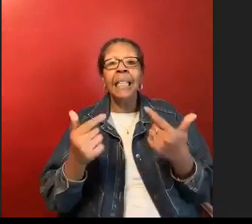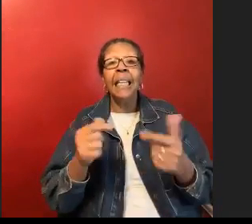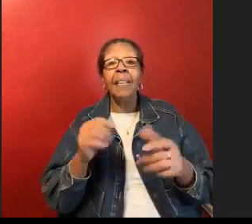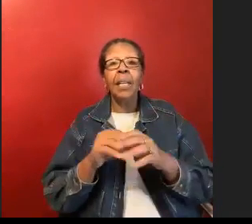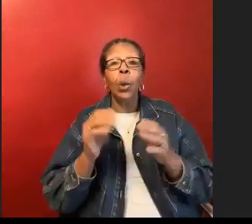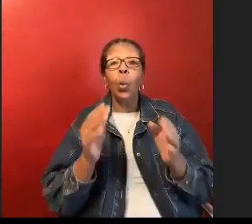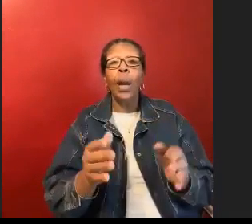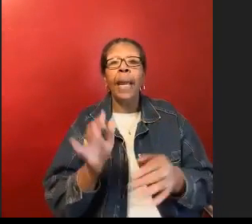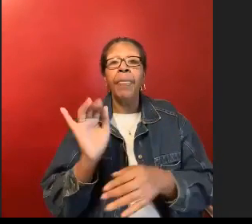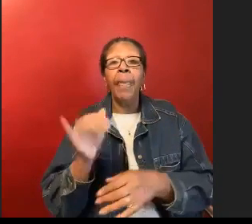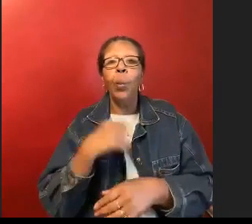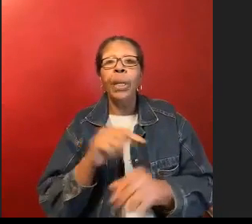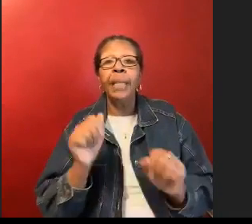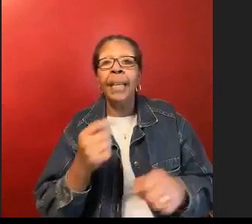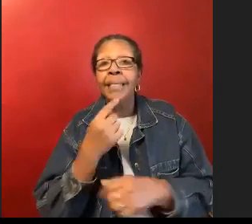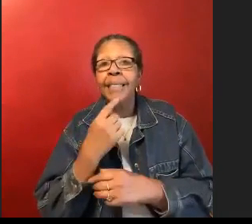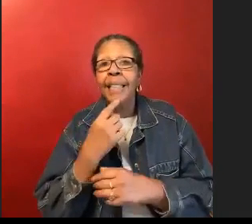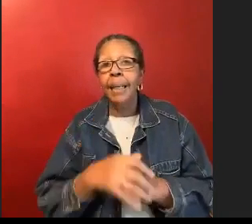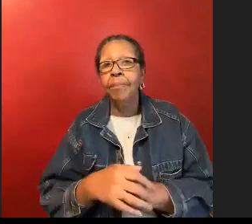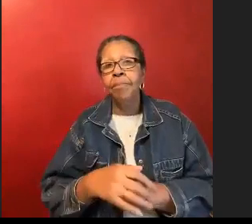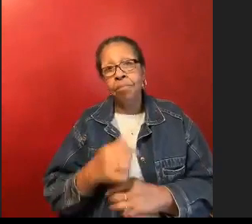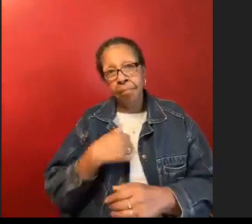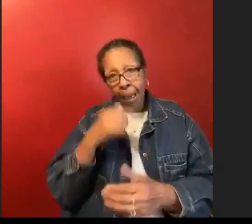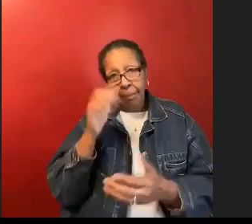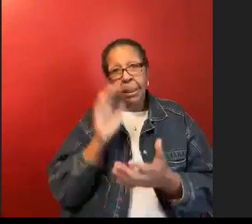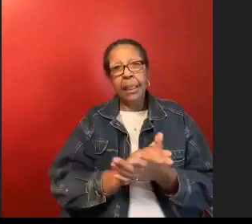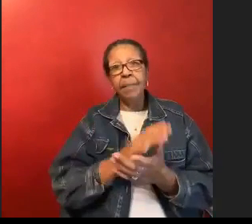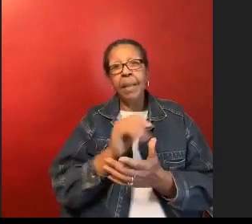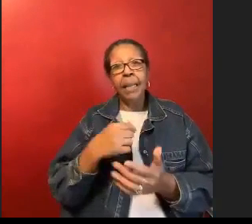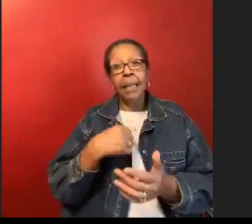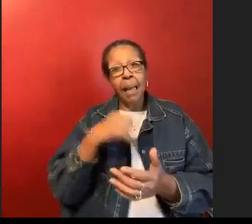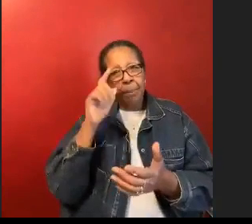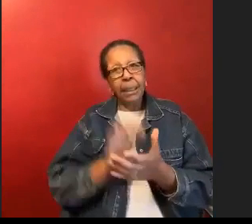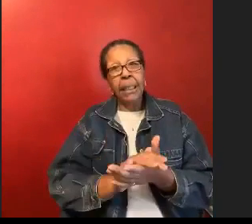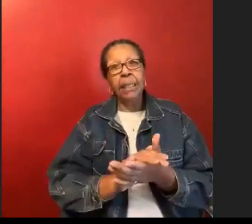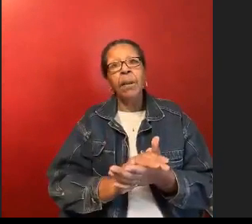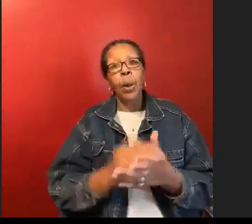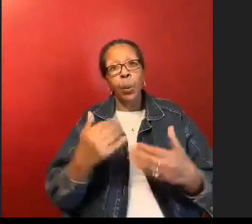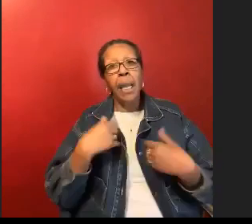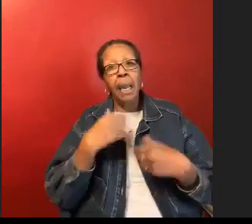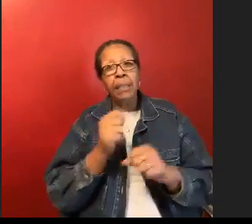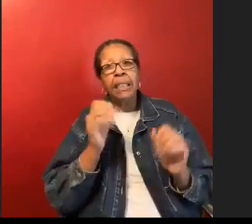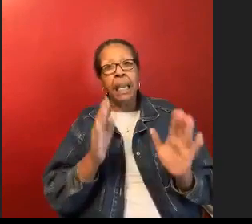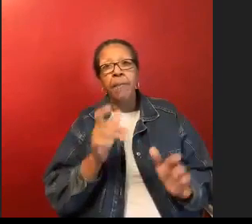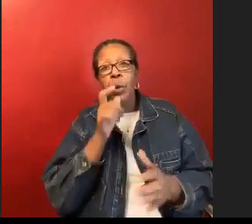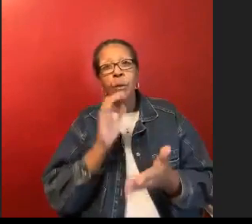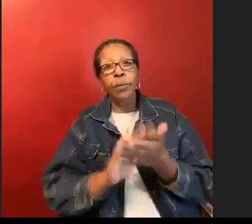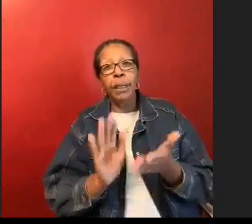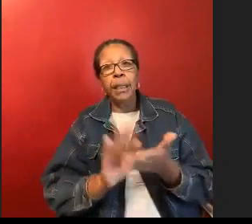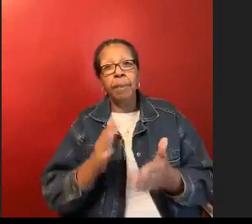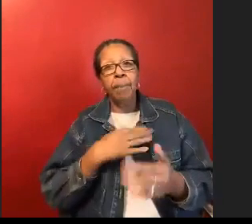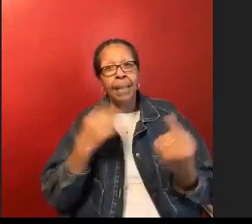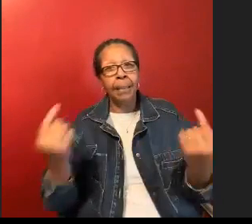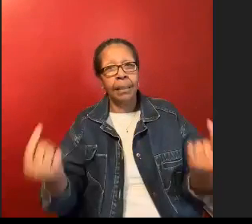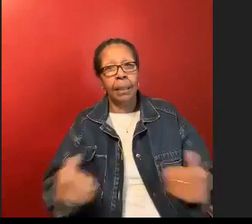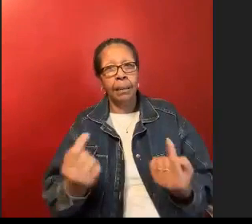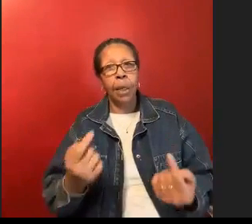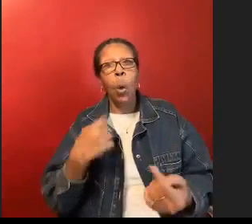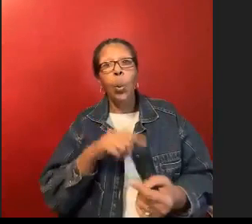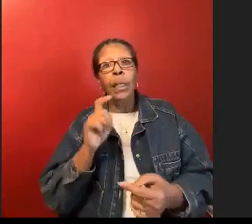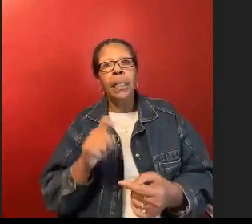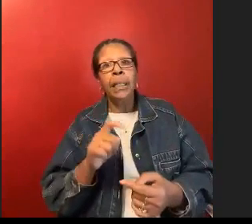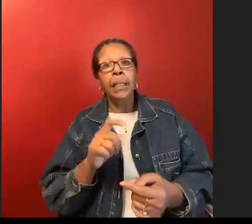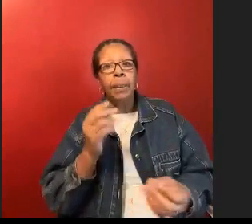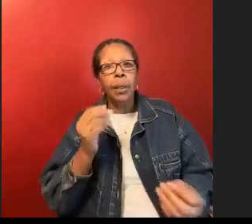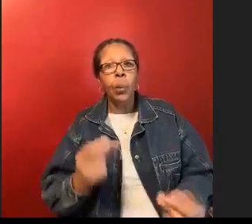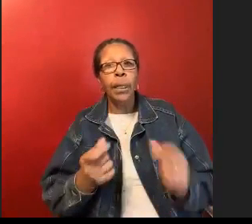people, I am a believer and I believe there's a Savior who has forgiven my sin. We have to be quick to repent and say, I've